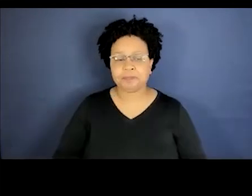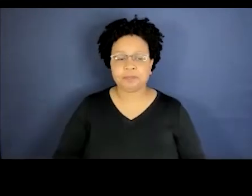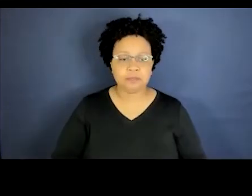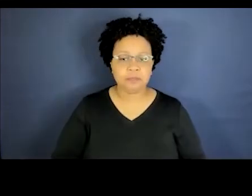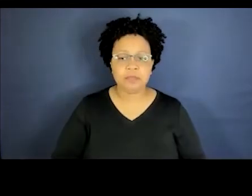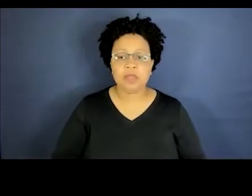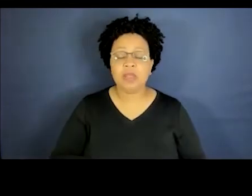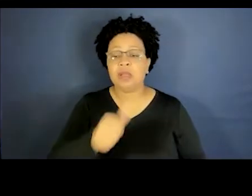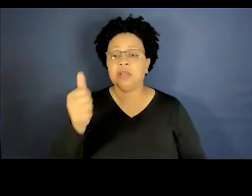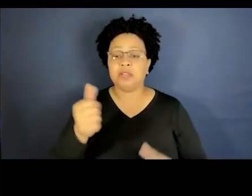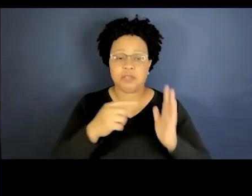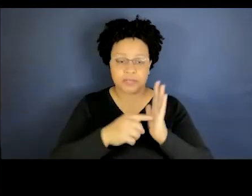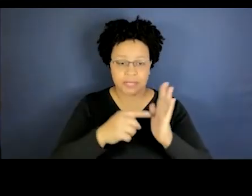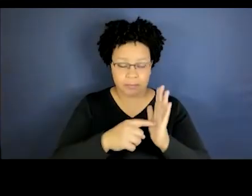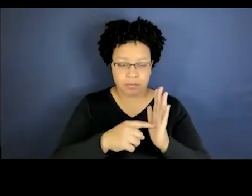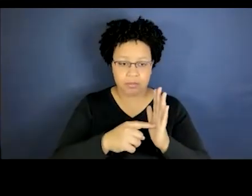examples, I think, of the